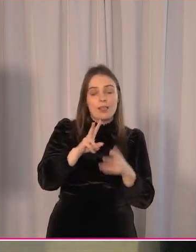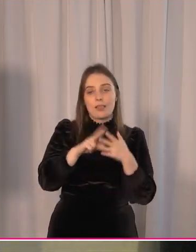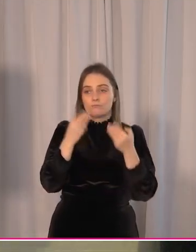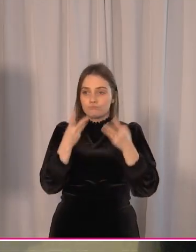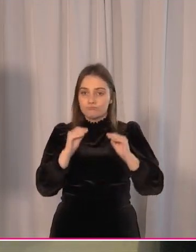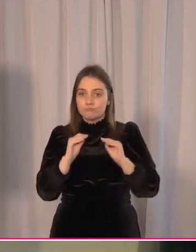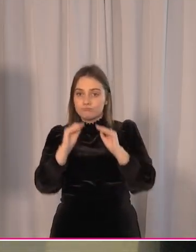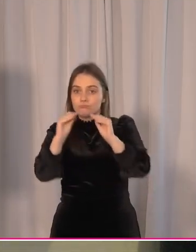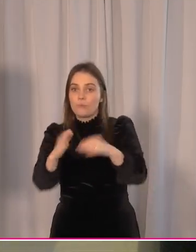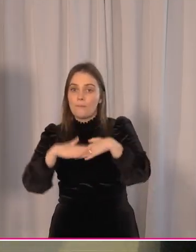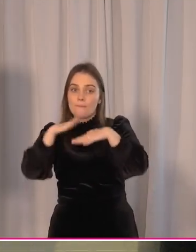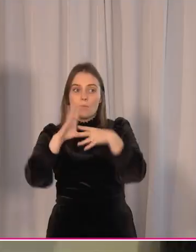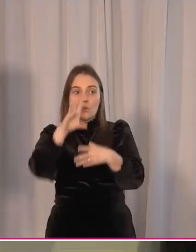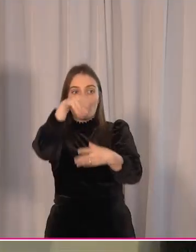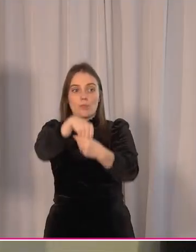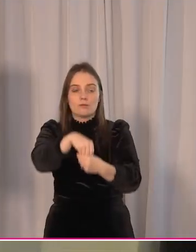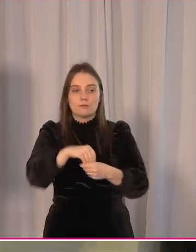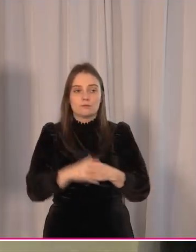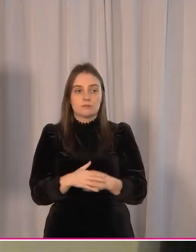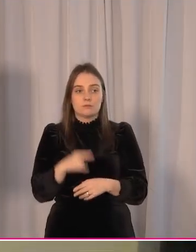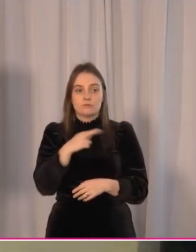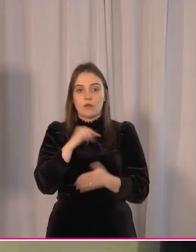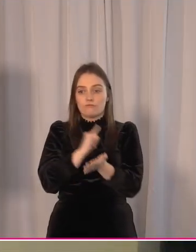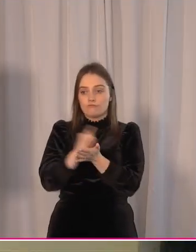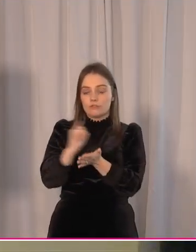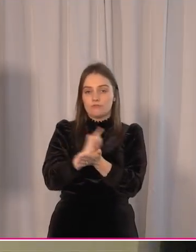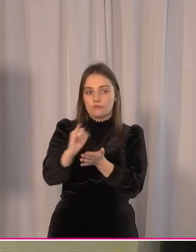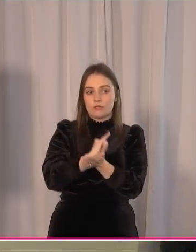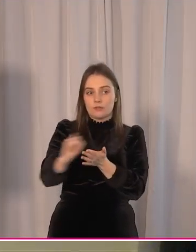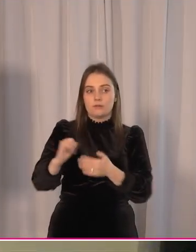towards a more inclusive development.